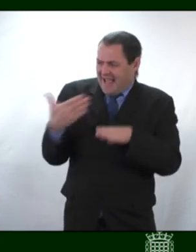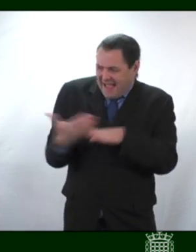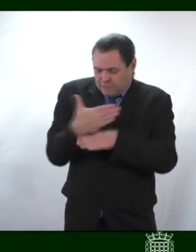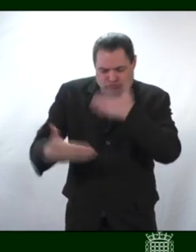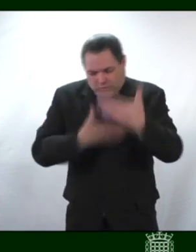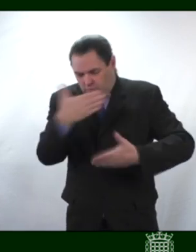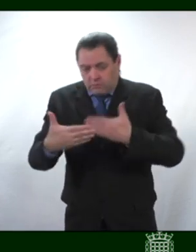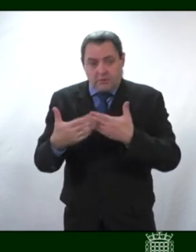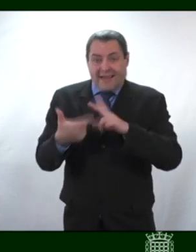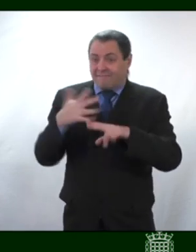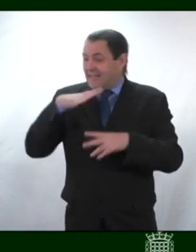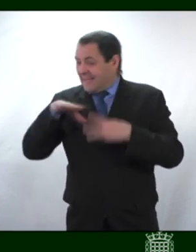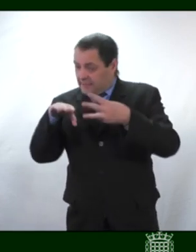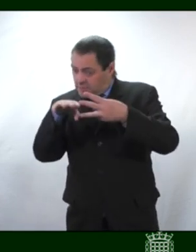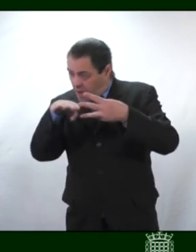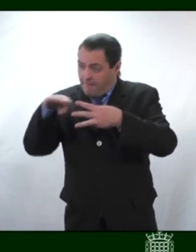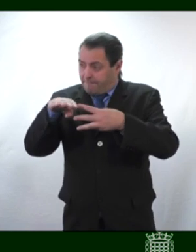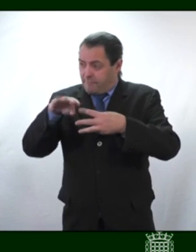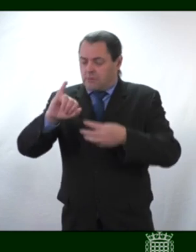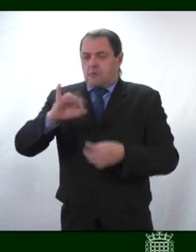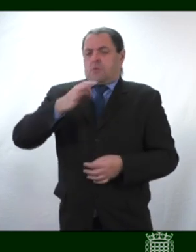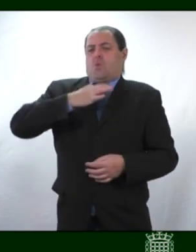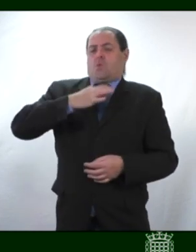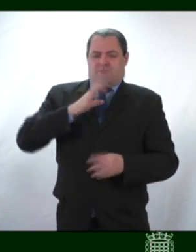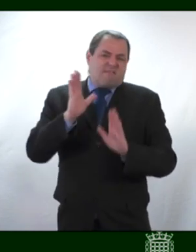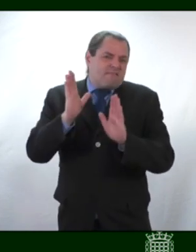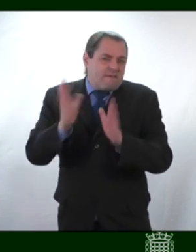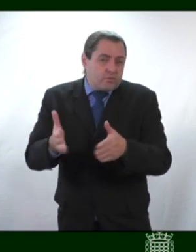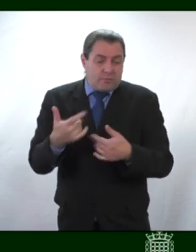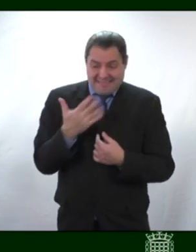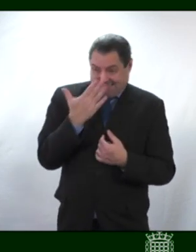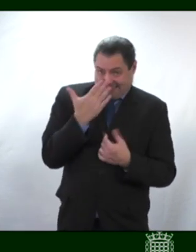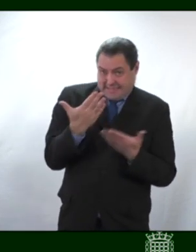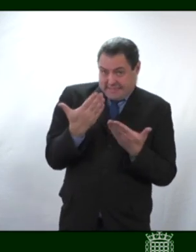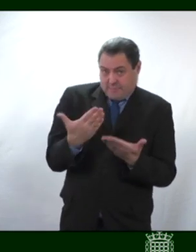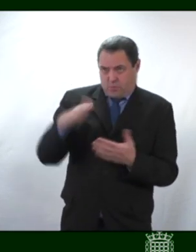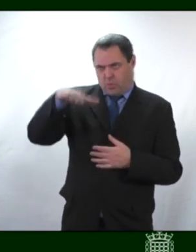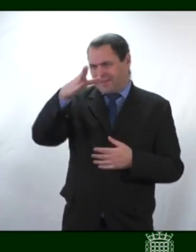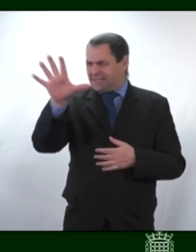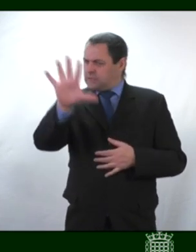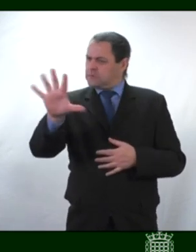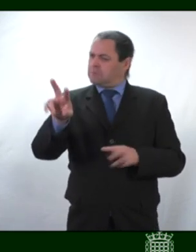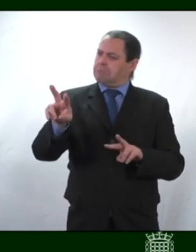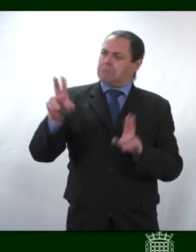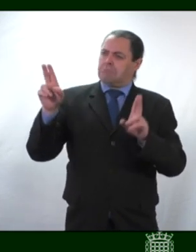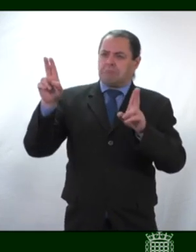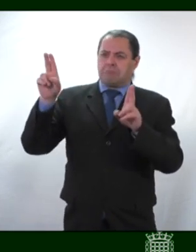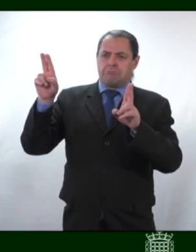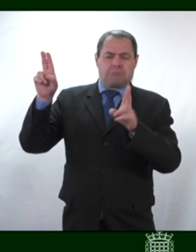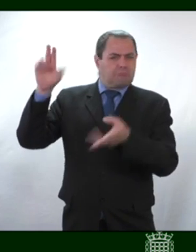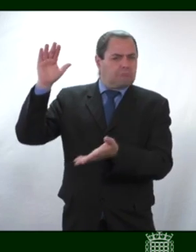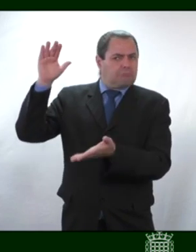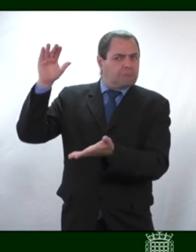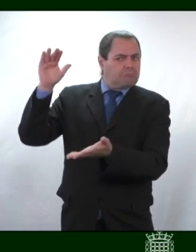is necessary, but there are early signs that the number of cases in the North East is starting to flatten. In the